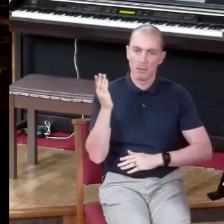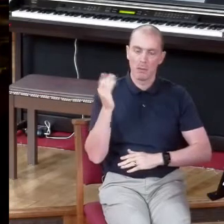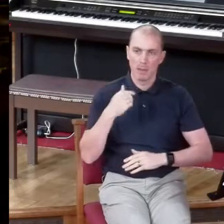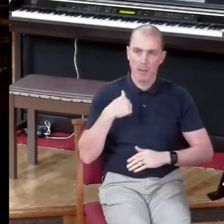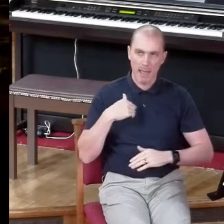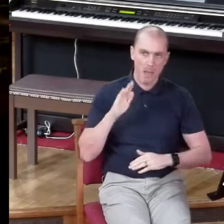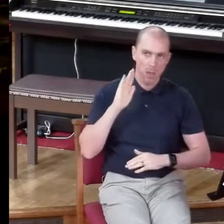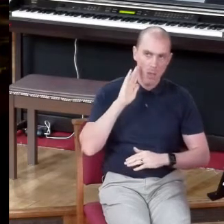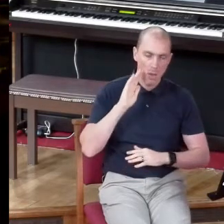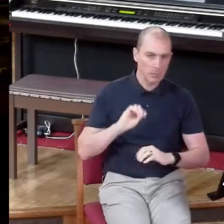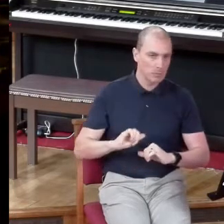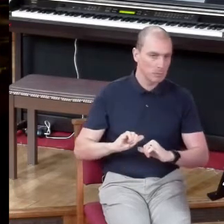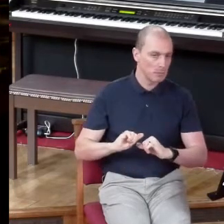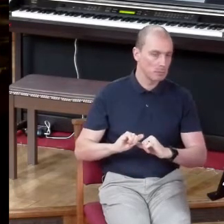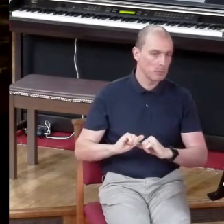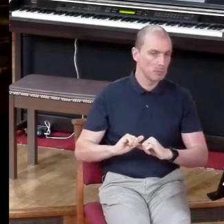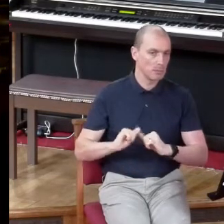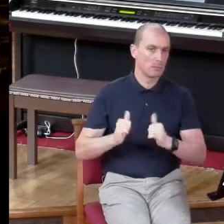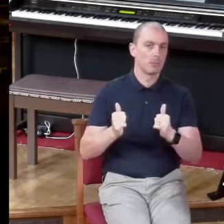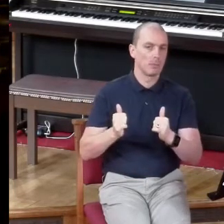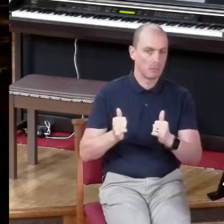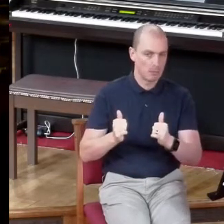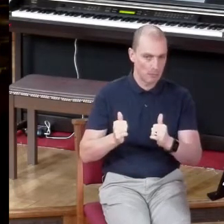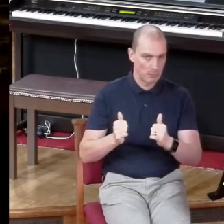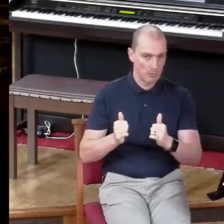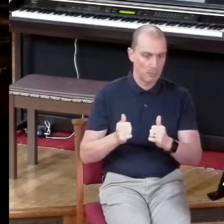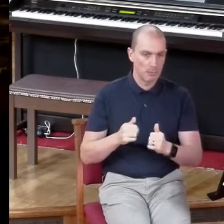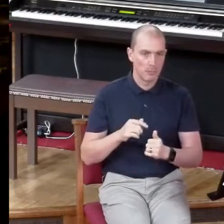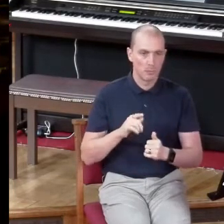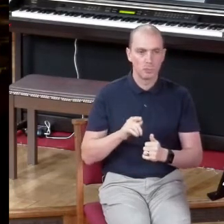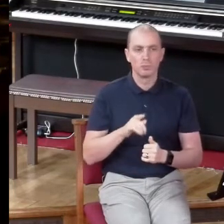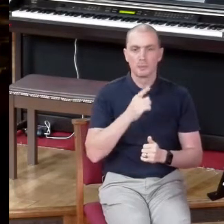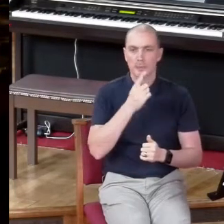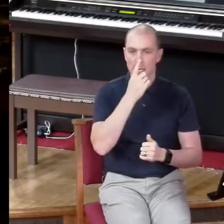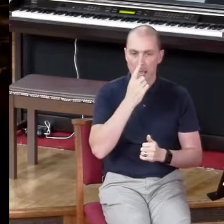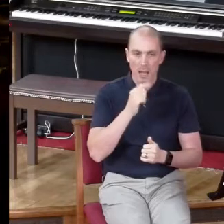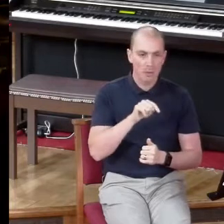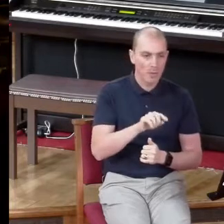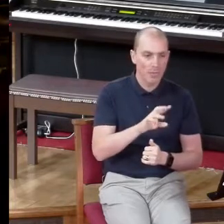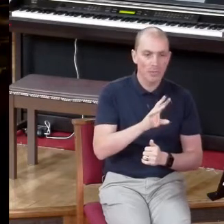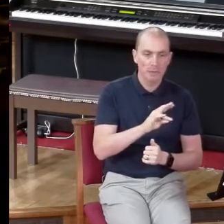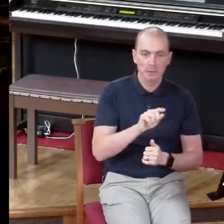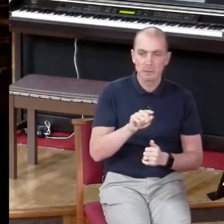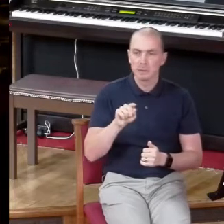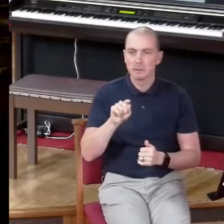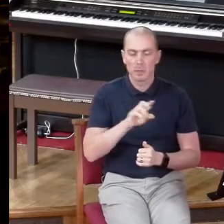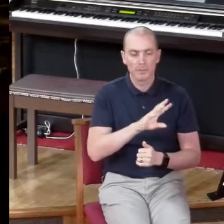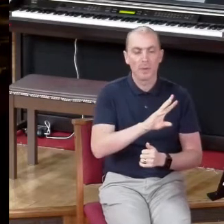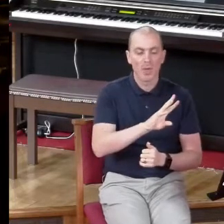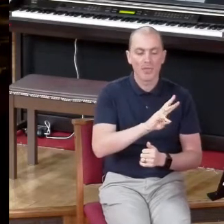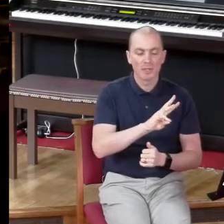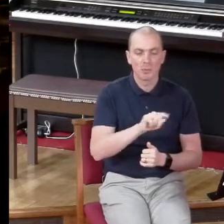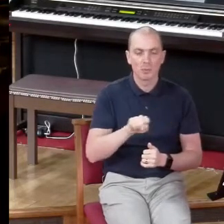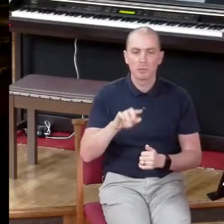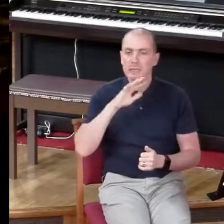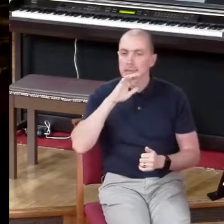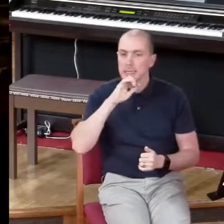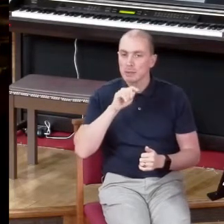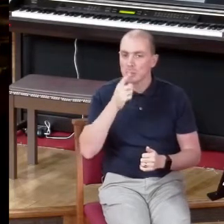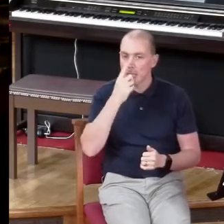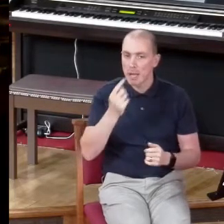great preacher. So if you can get along Thursday to Saturday, any of those evenings this week, then I'd encourage you to do